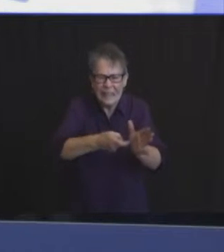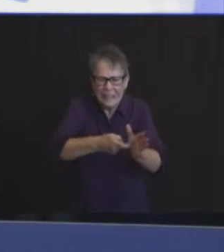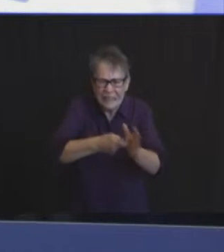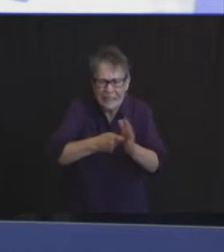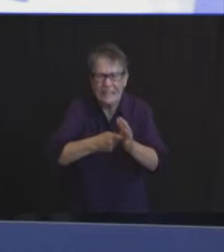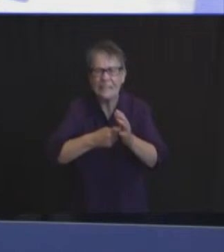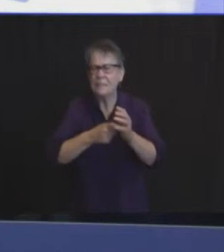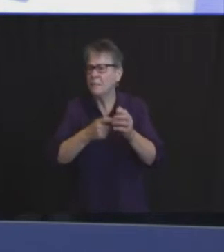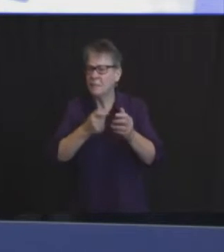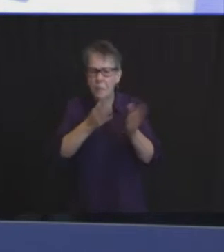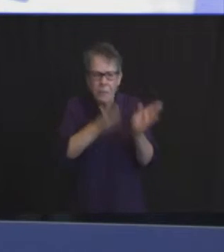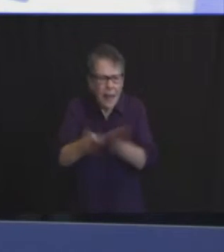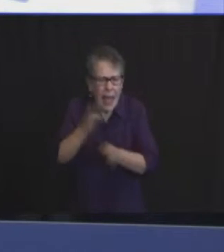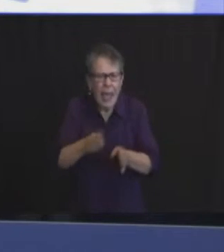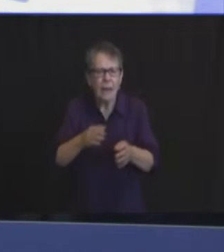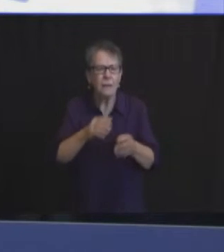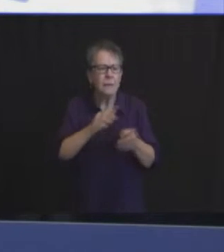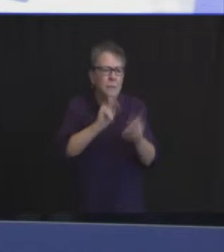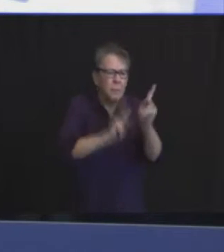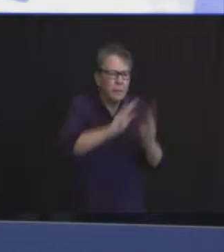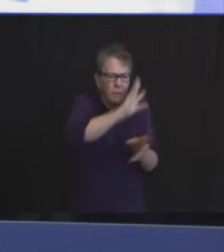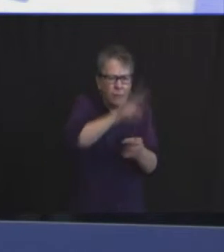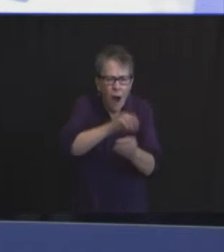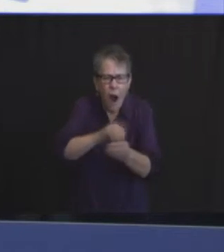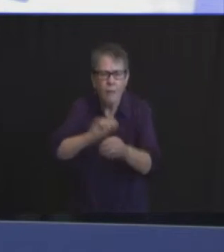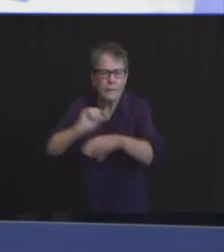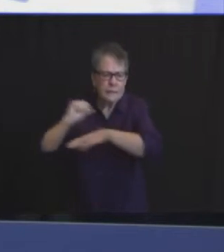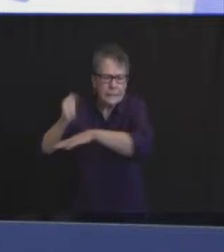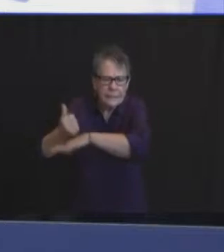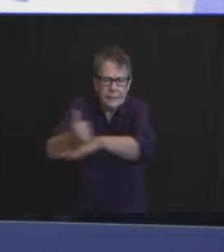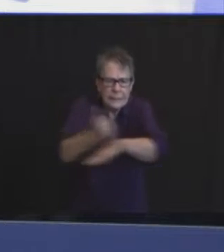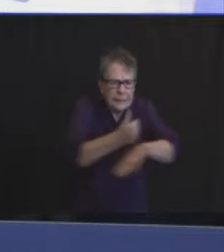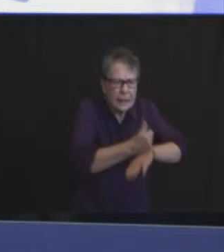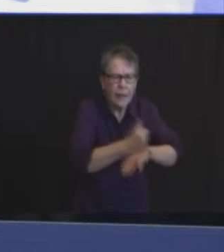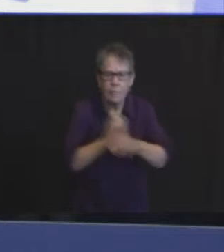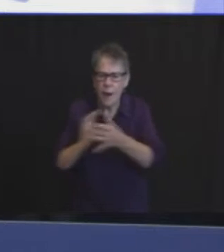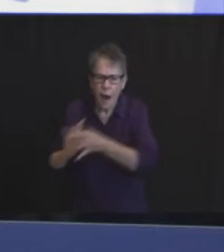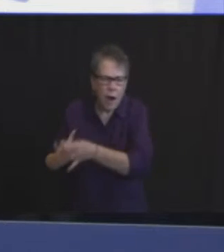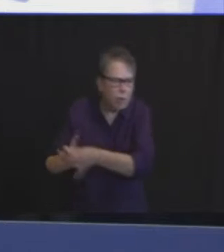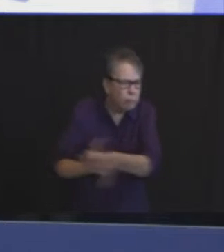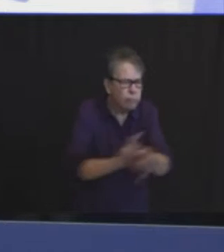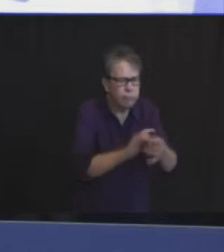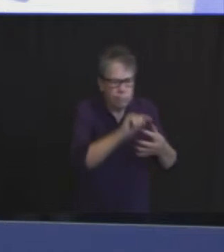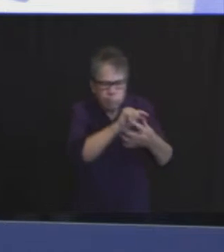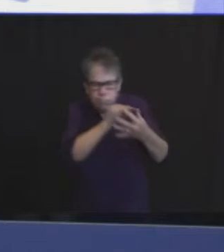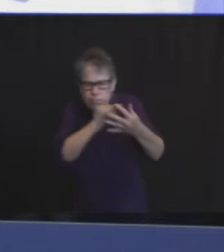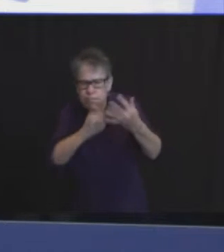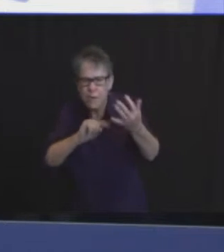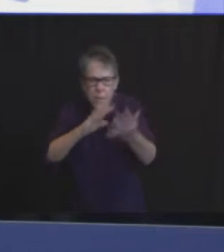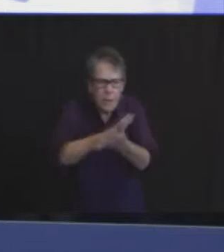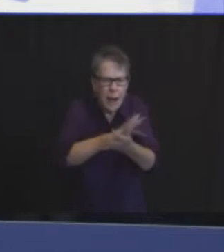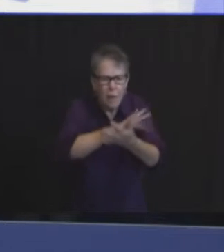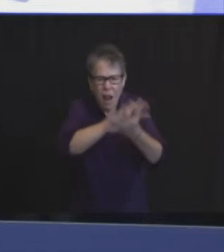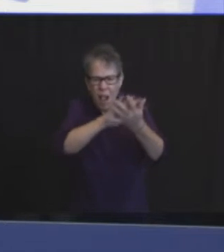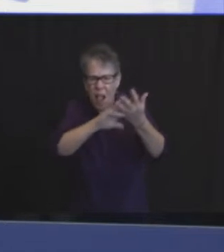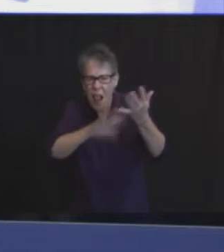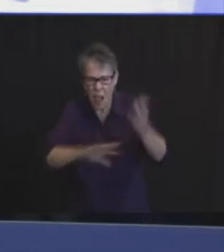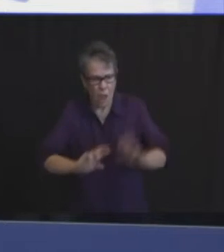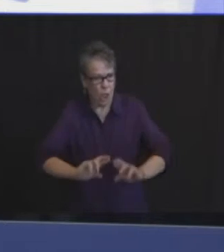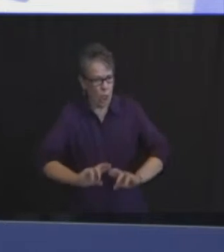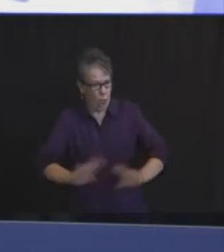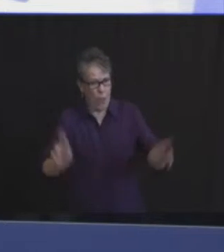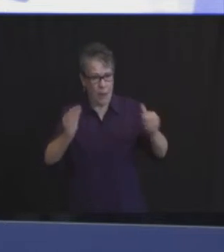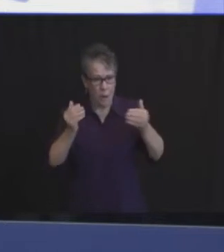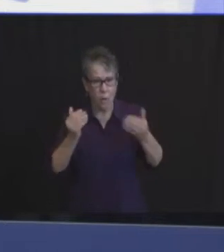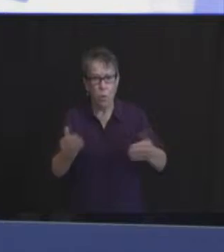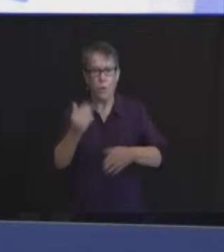every vaccination given, we come closer to the light at the end of the tunnel where we can move beyond this epidemic. We are on